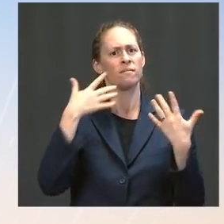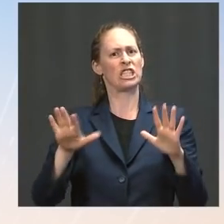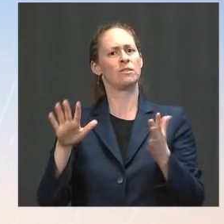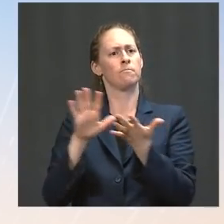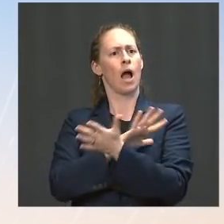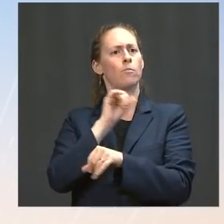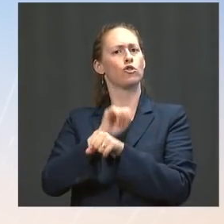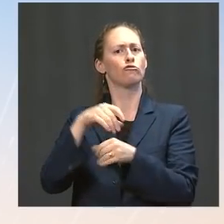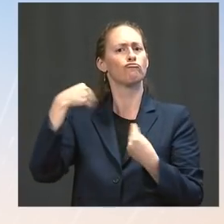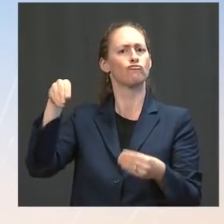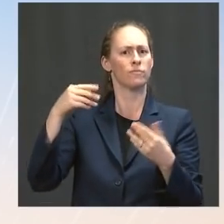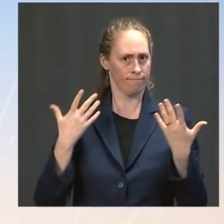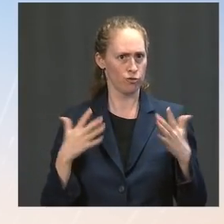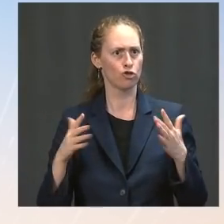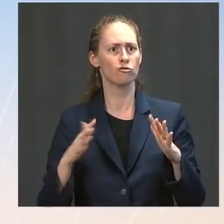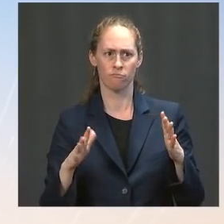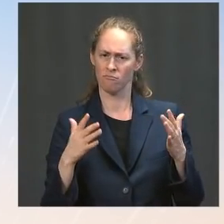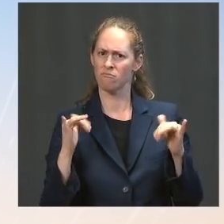Hi.